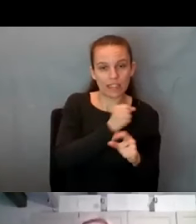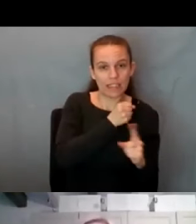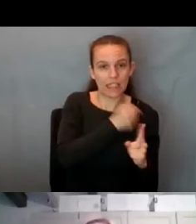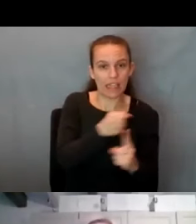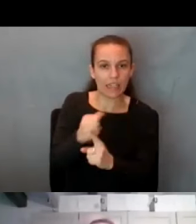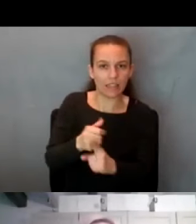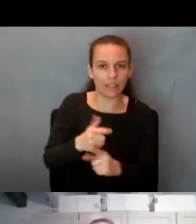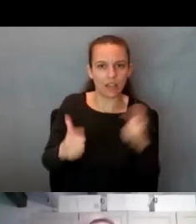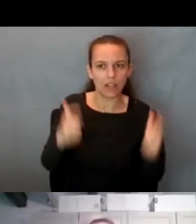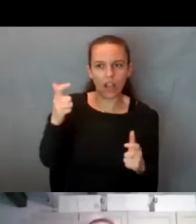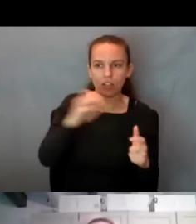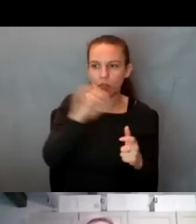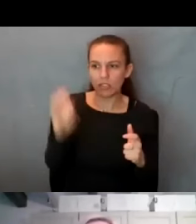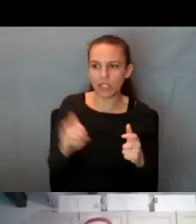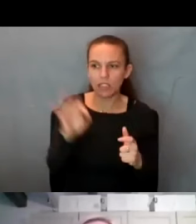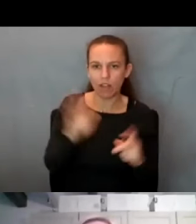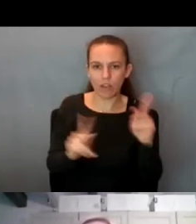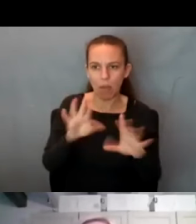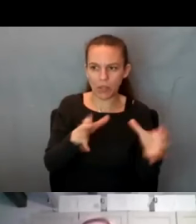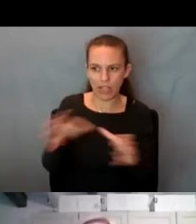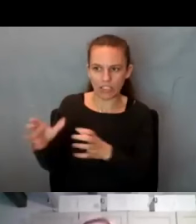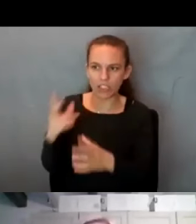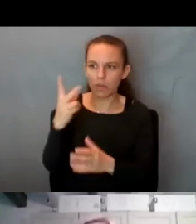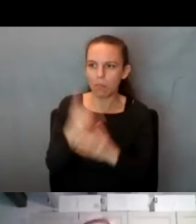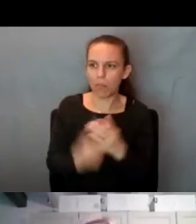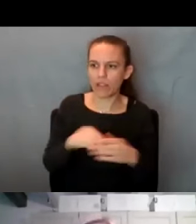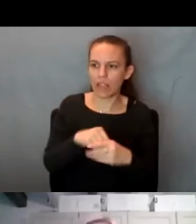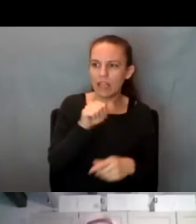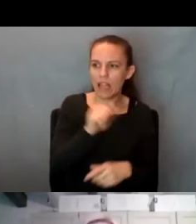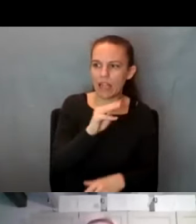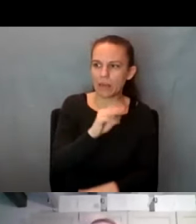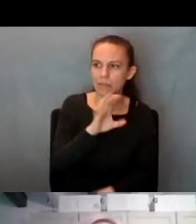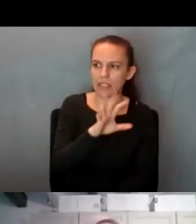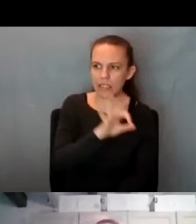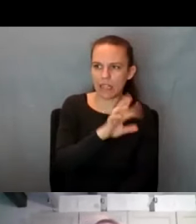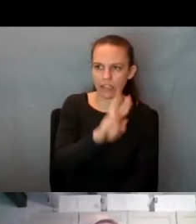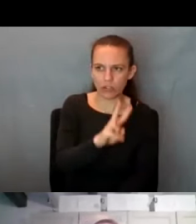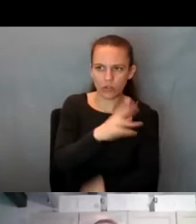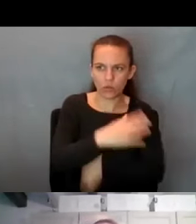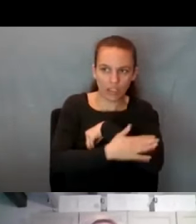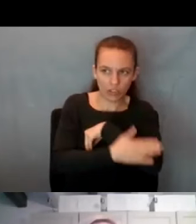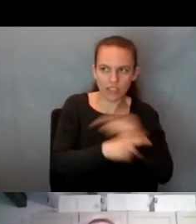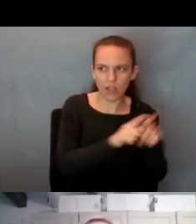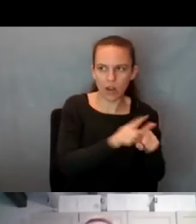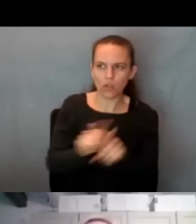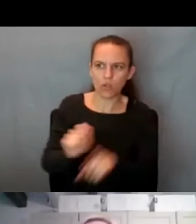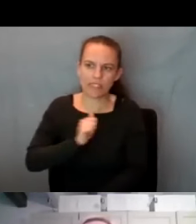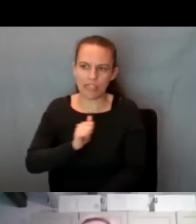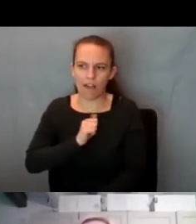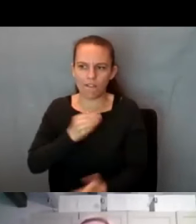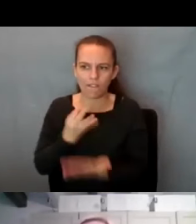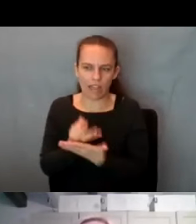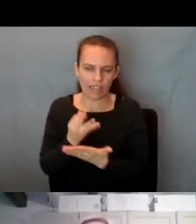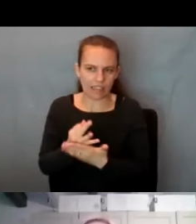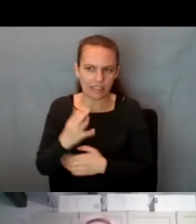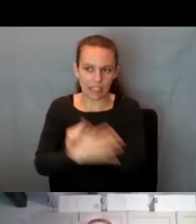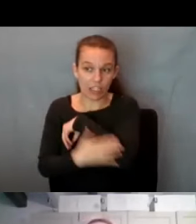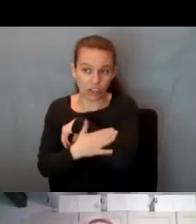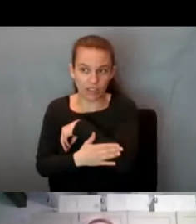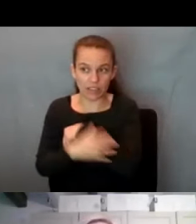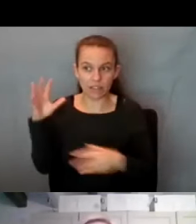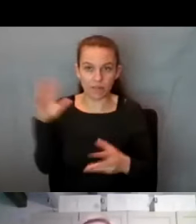of populations, both in AMC 92 countries and also self-financing countries. 190